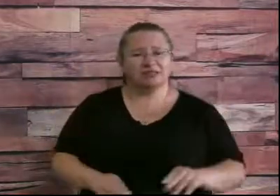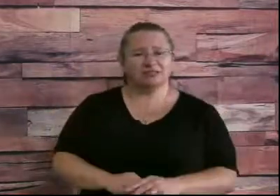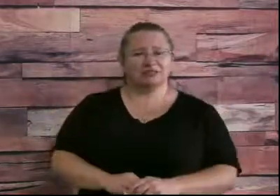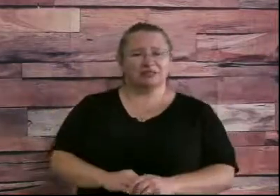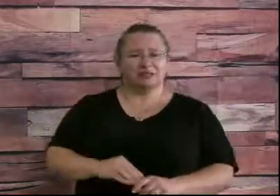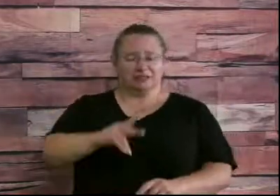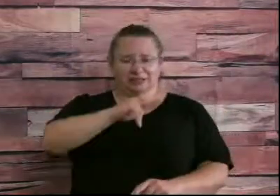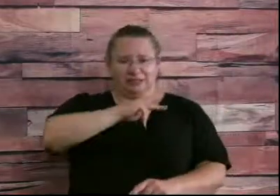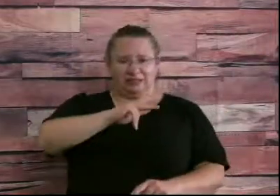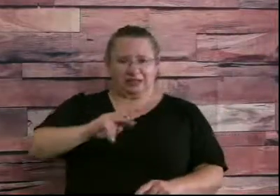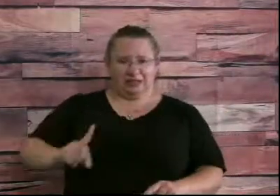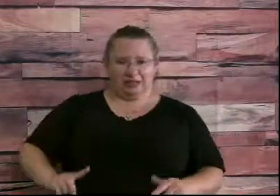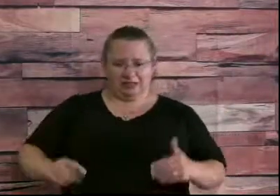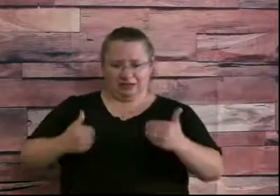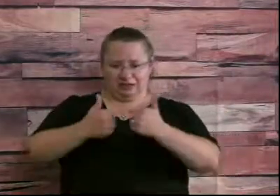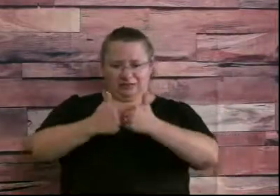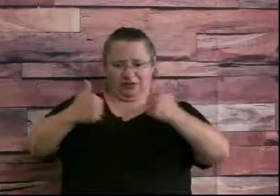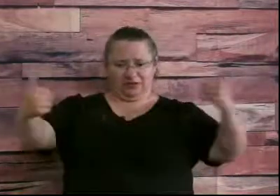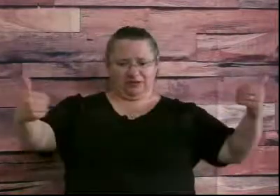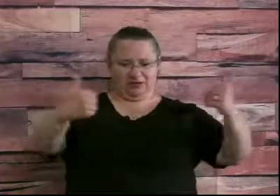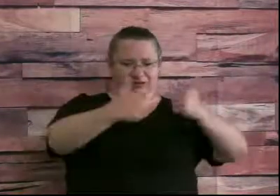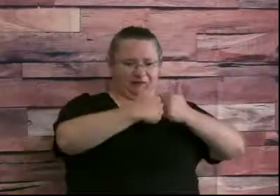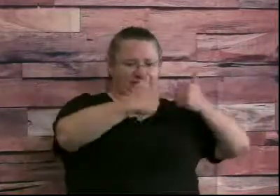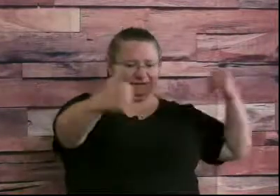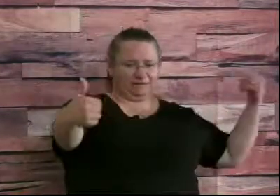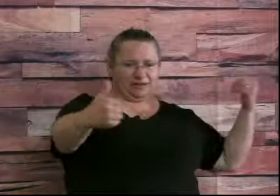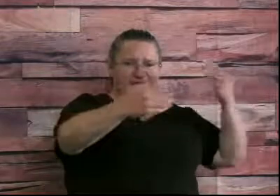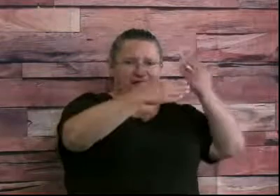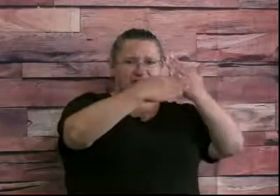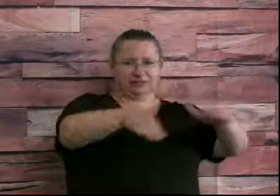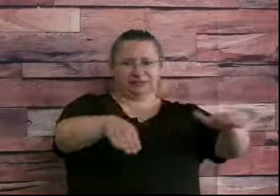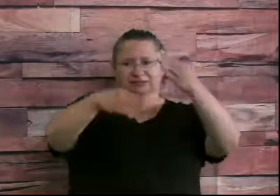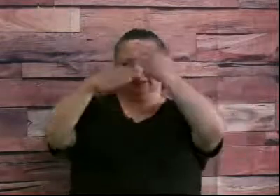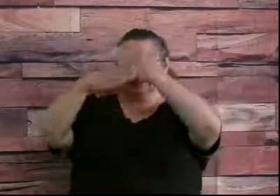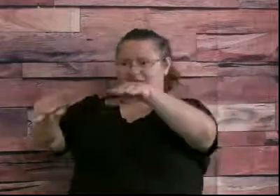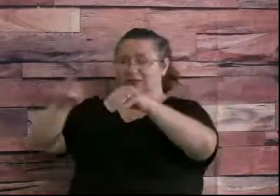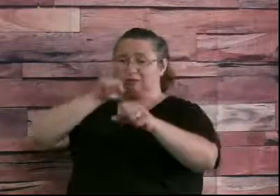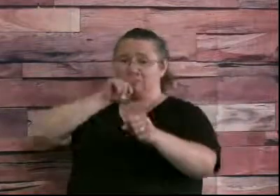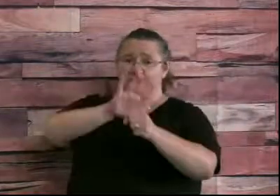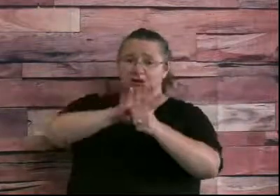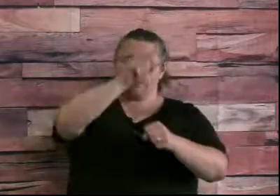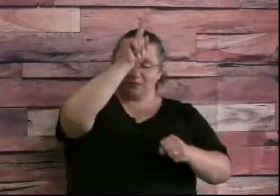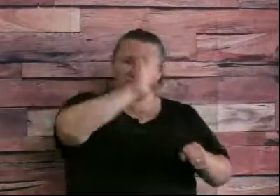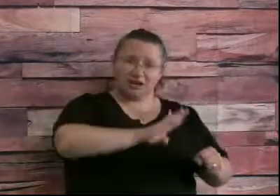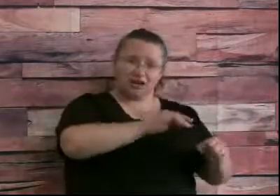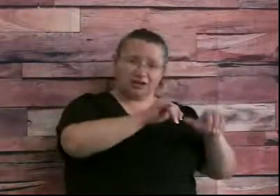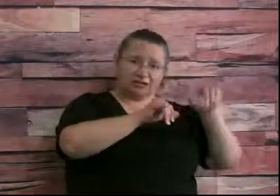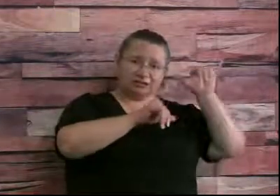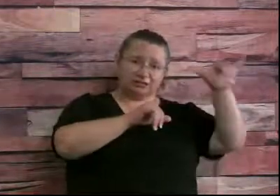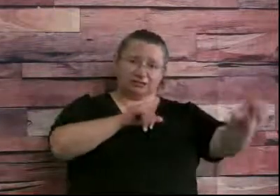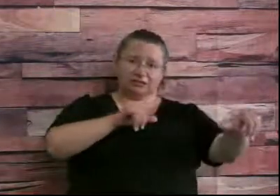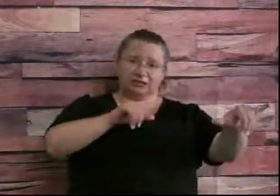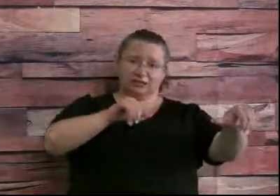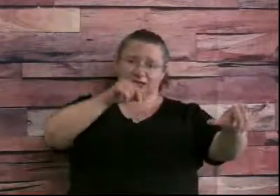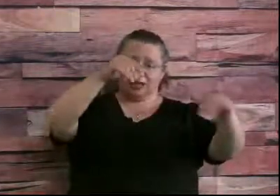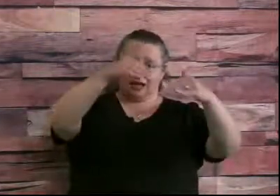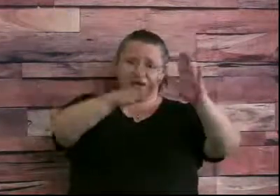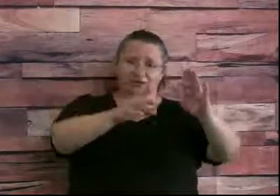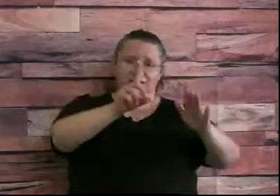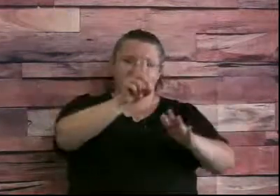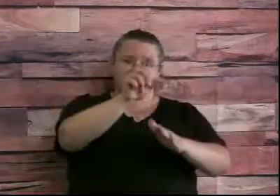The kingdom was divided in two. The promise of God stayed. The kingdom, the house of David,